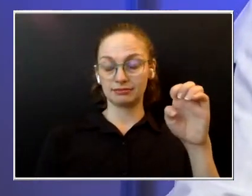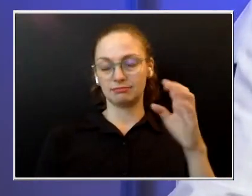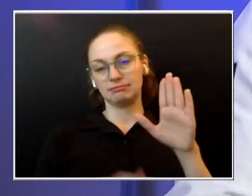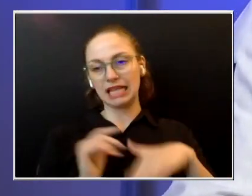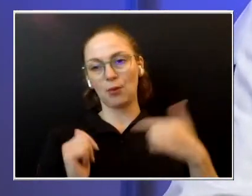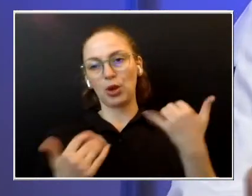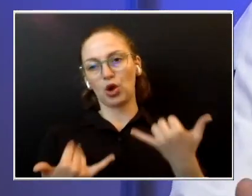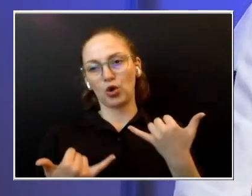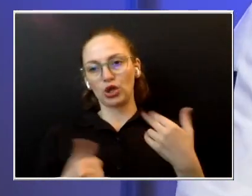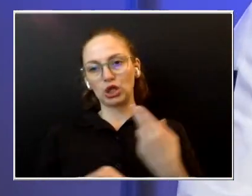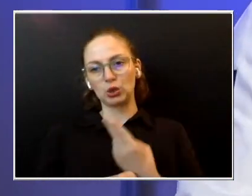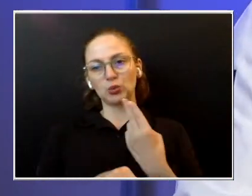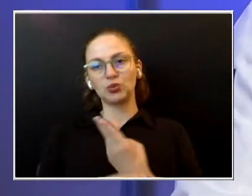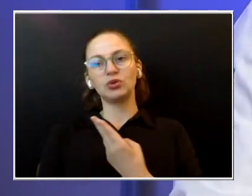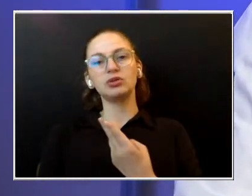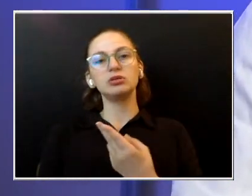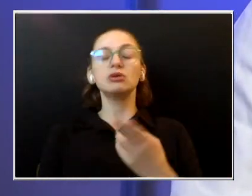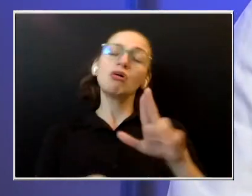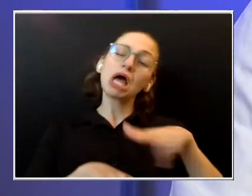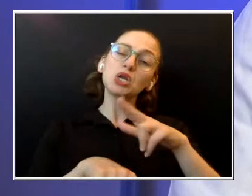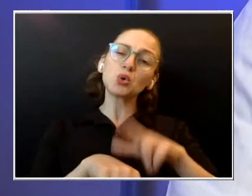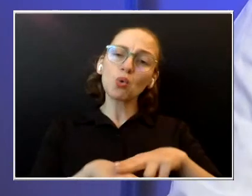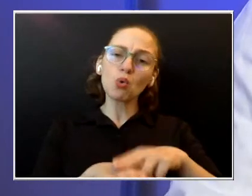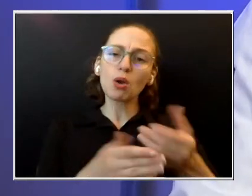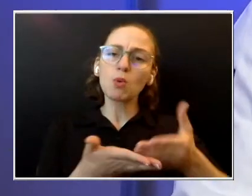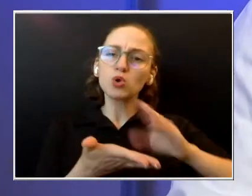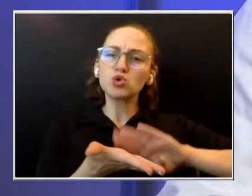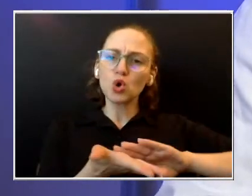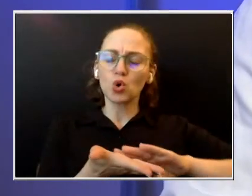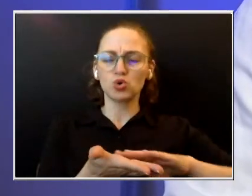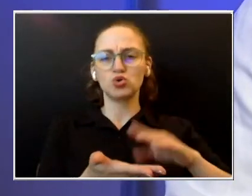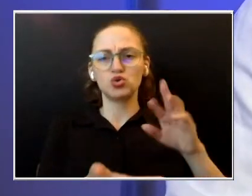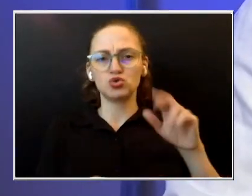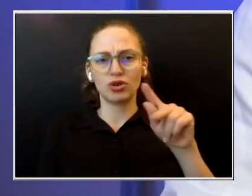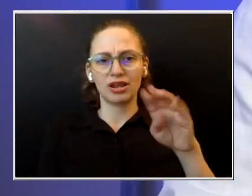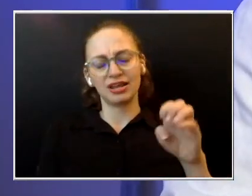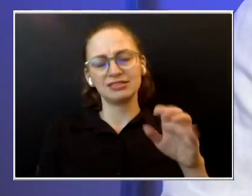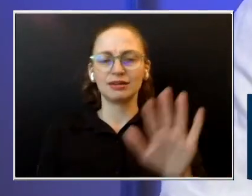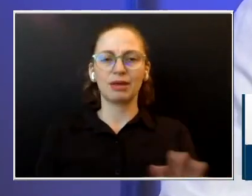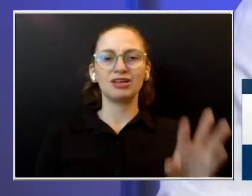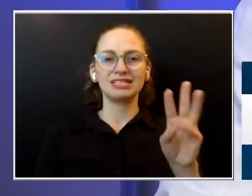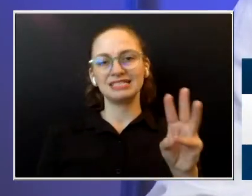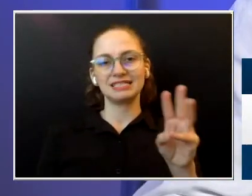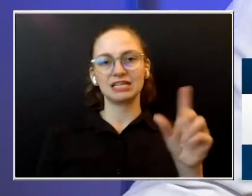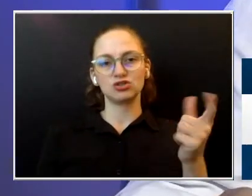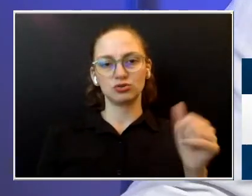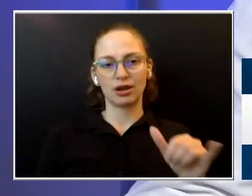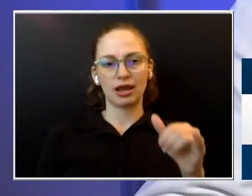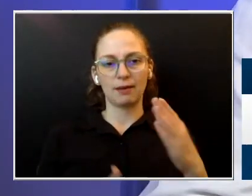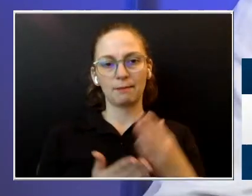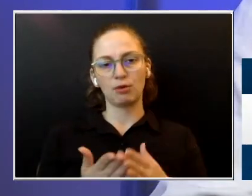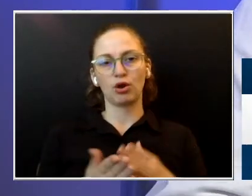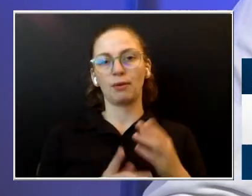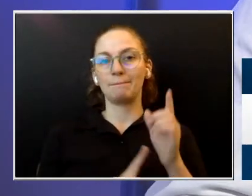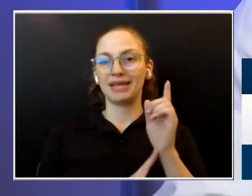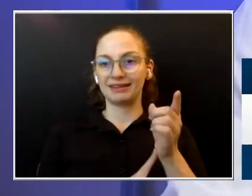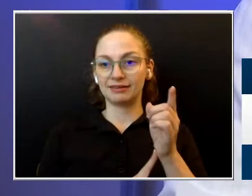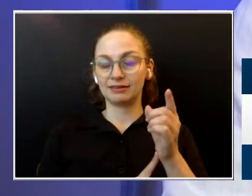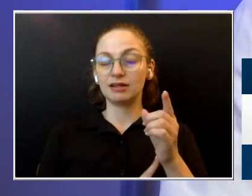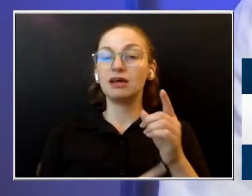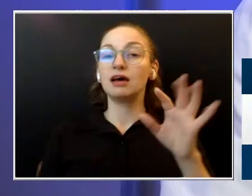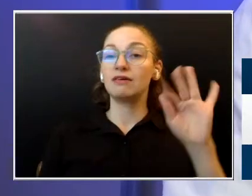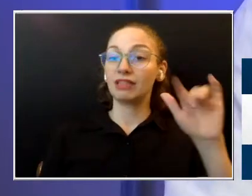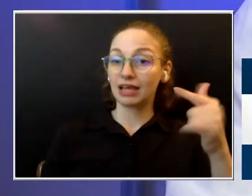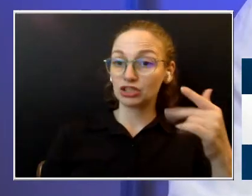are somewhere up to about 6 gray per minute, where flash we're treating about 40 gray or more per second.